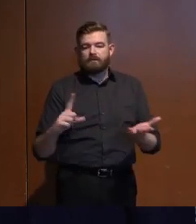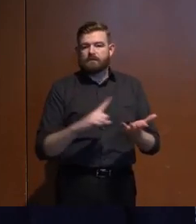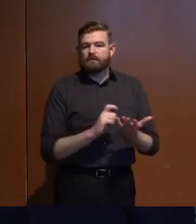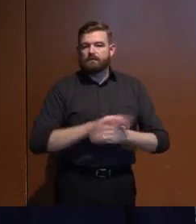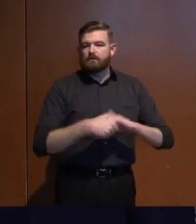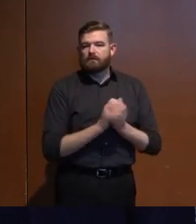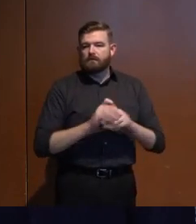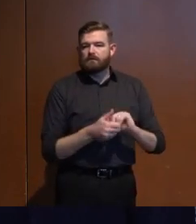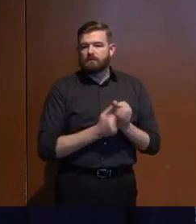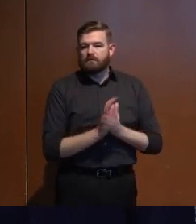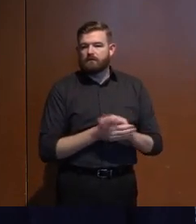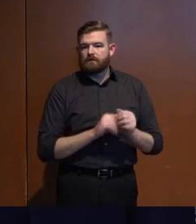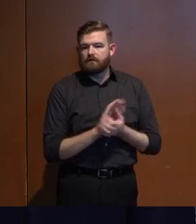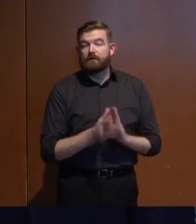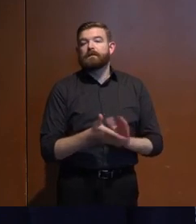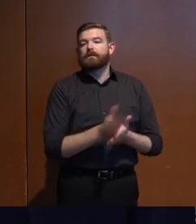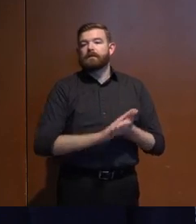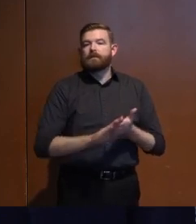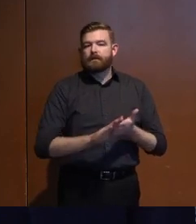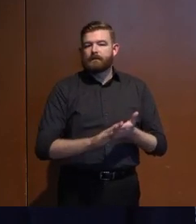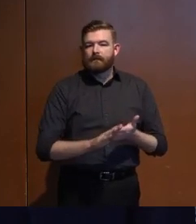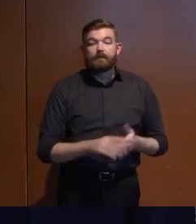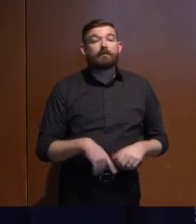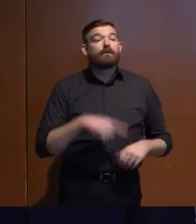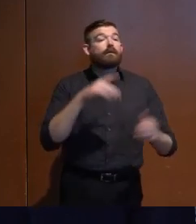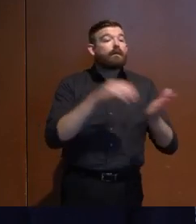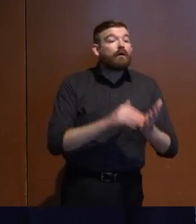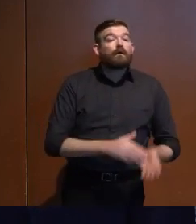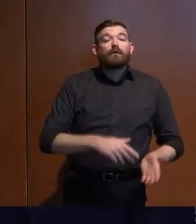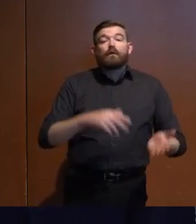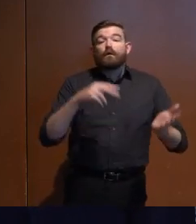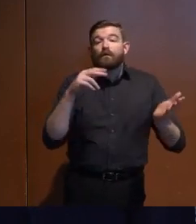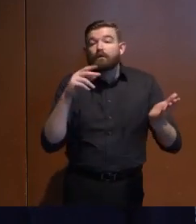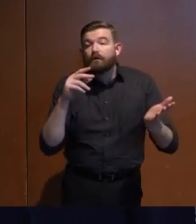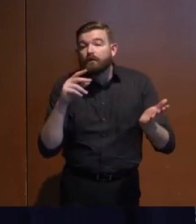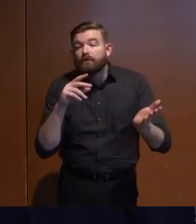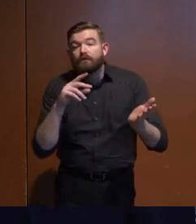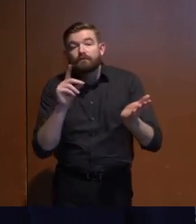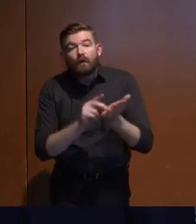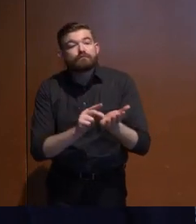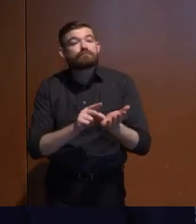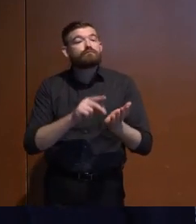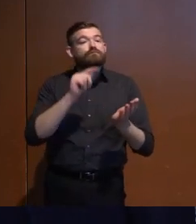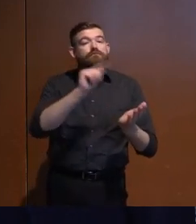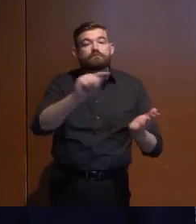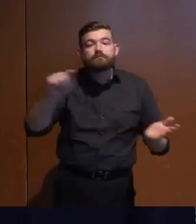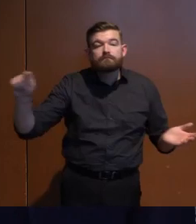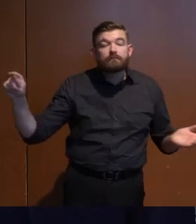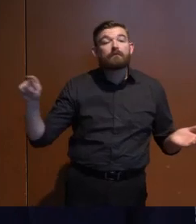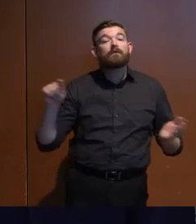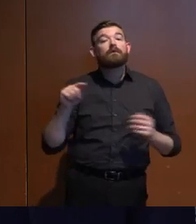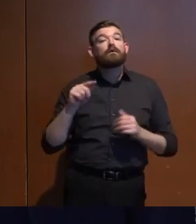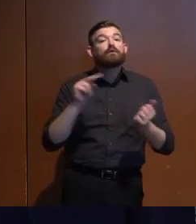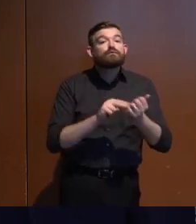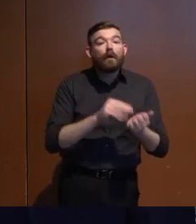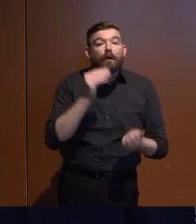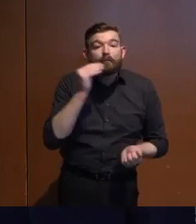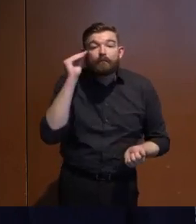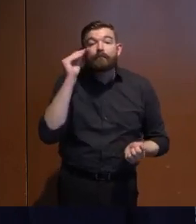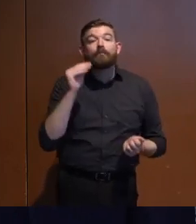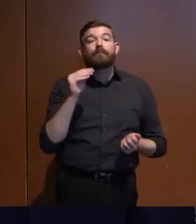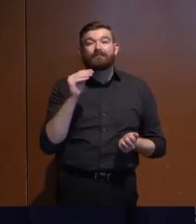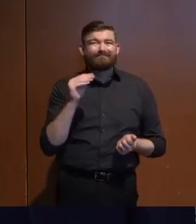of our frontline healthcare workers, especially those who work in long-term care settings with outbreaks, particularly in the